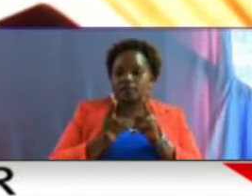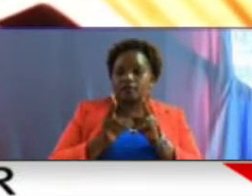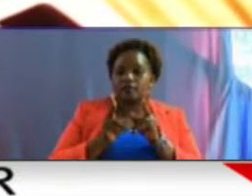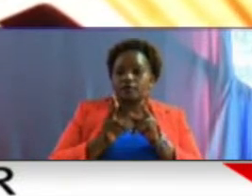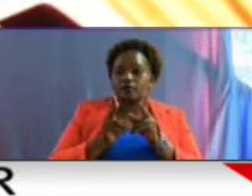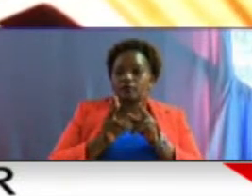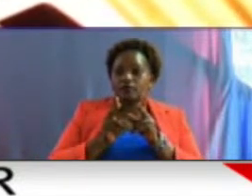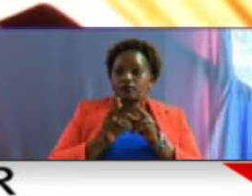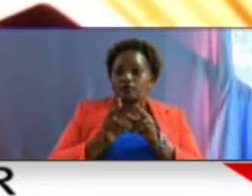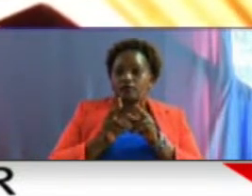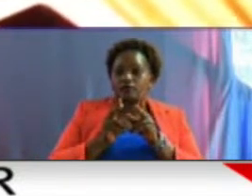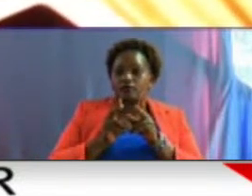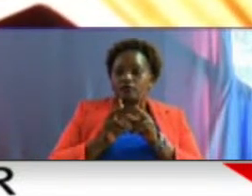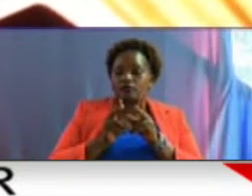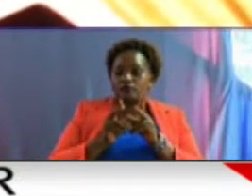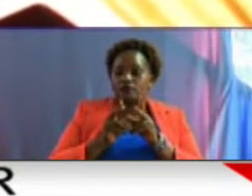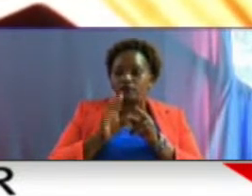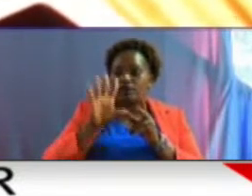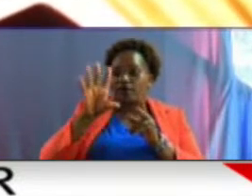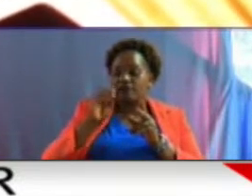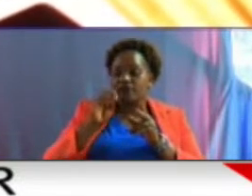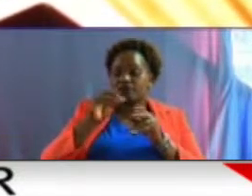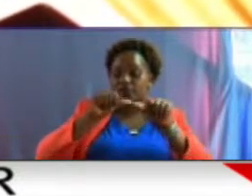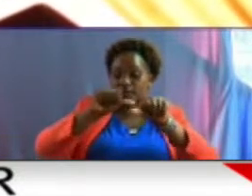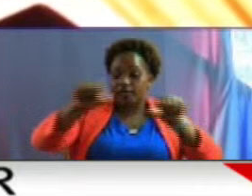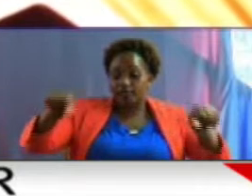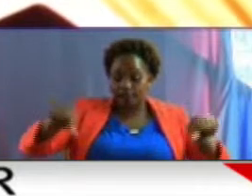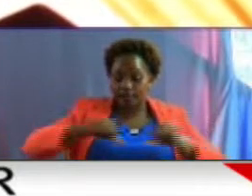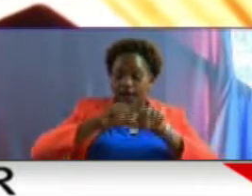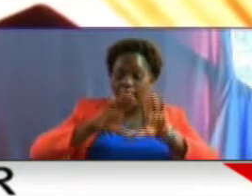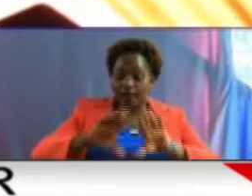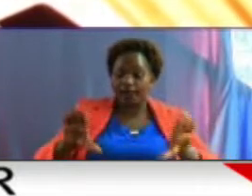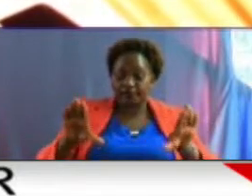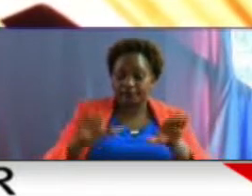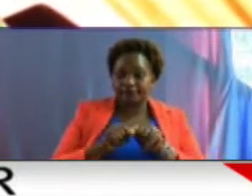a campus. It's a 50-acre piece of land.